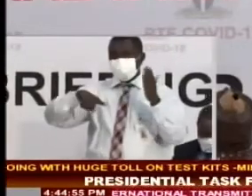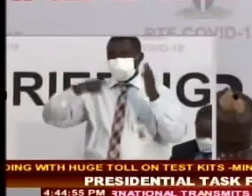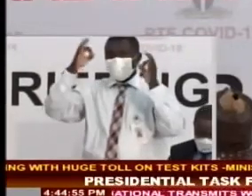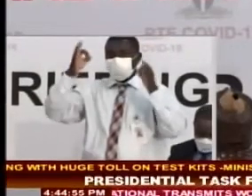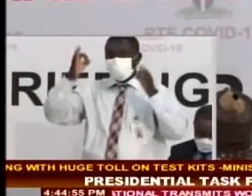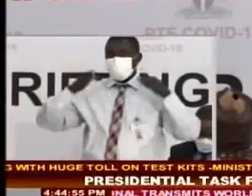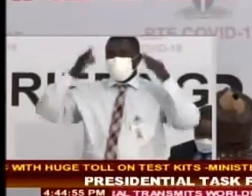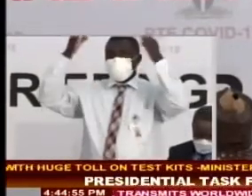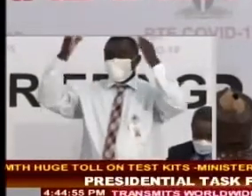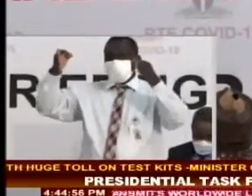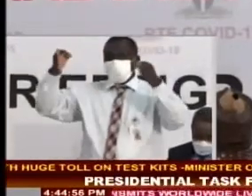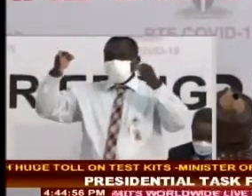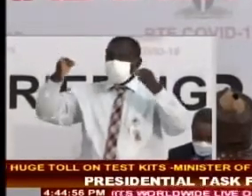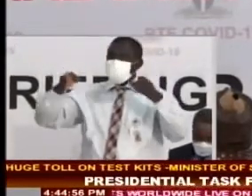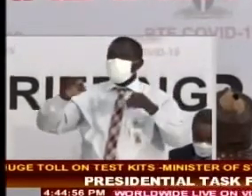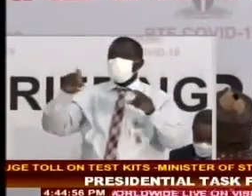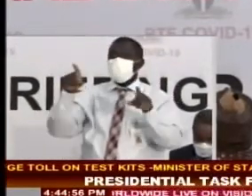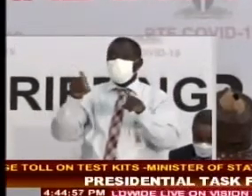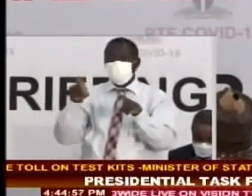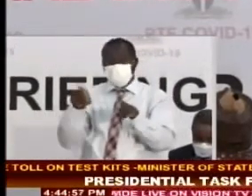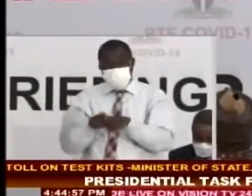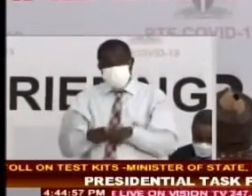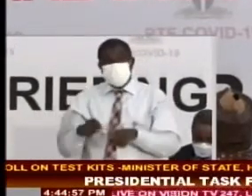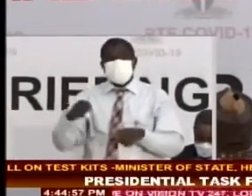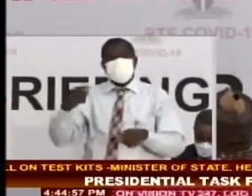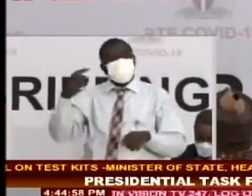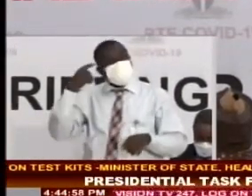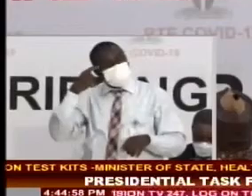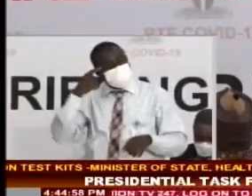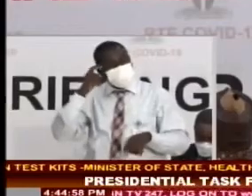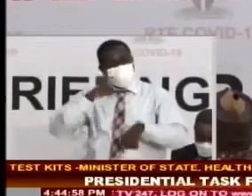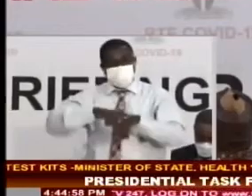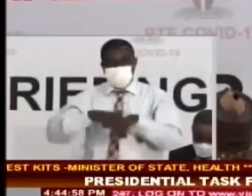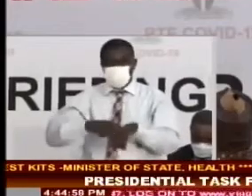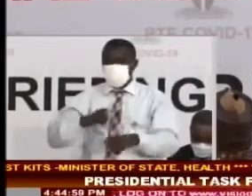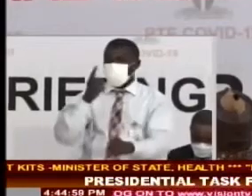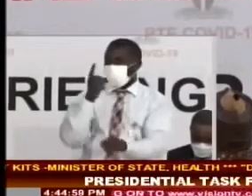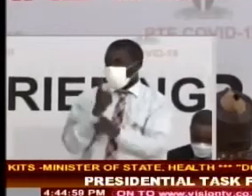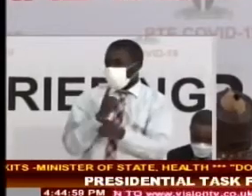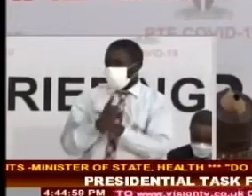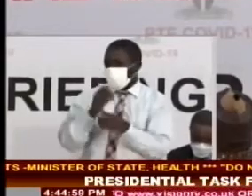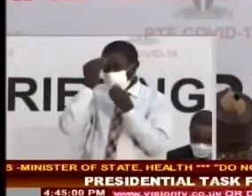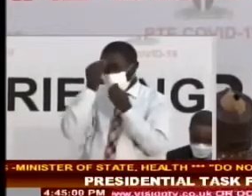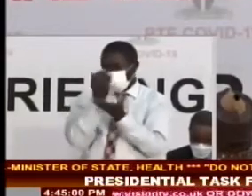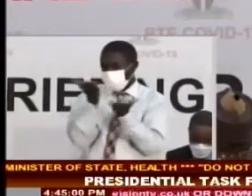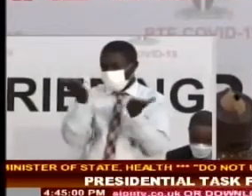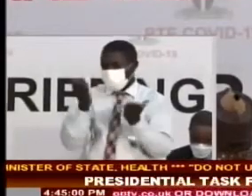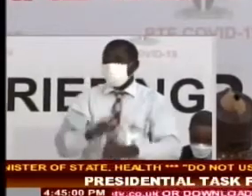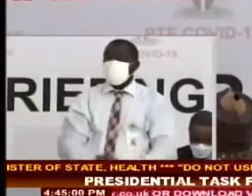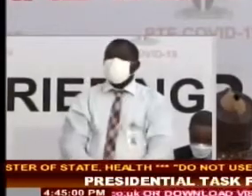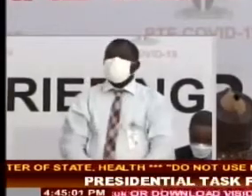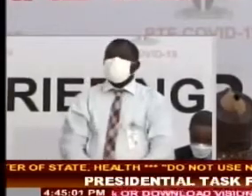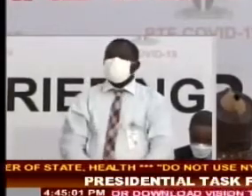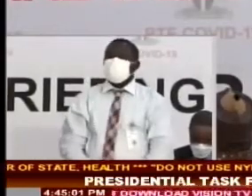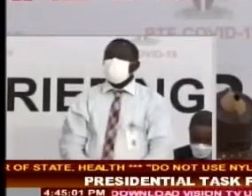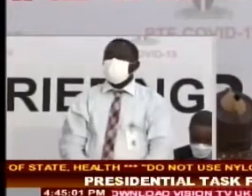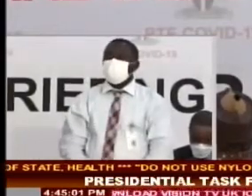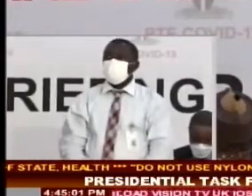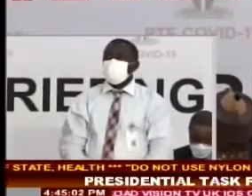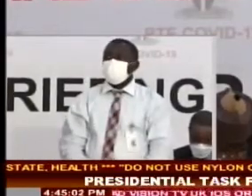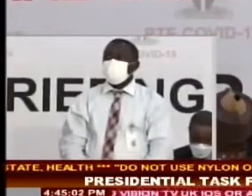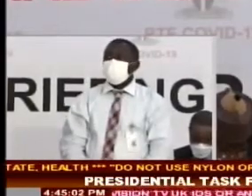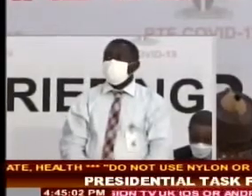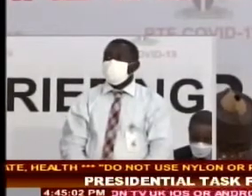moment, and until as soon as we arrive at a definite time, we will re-communicate that. We will also